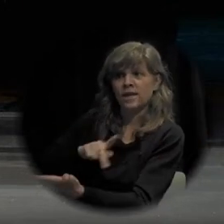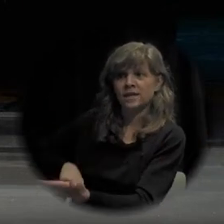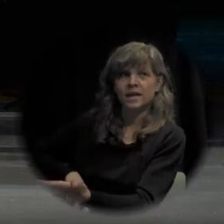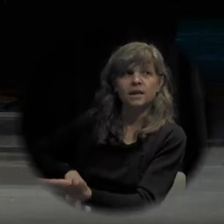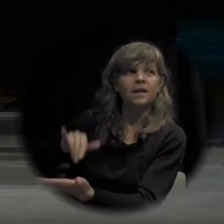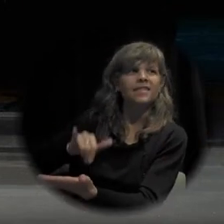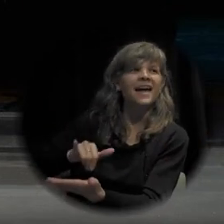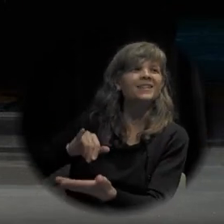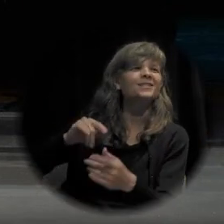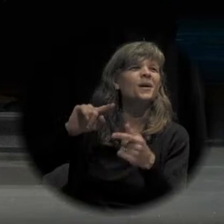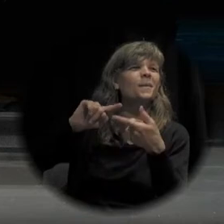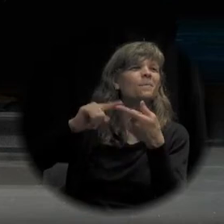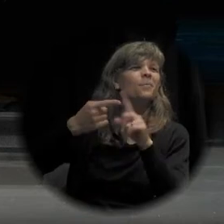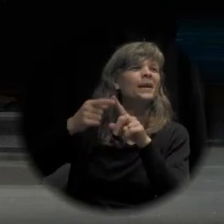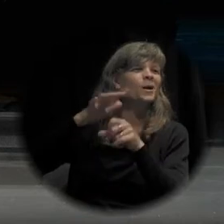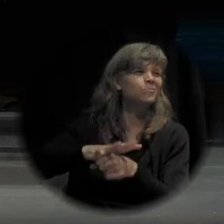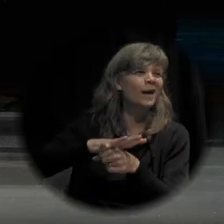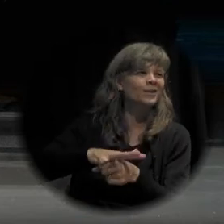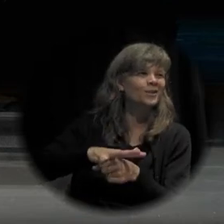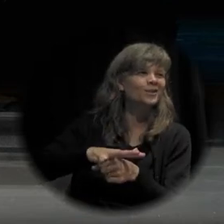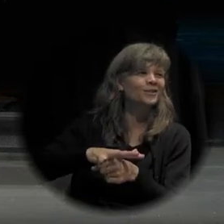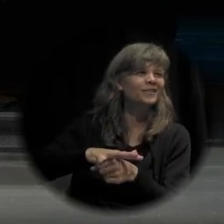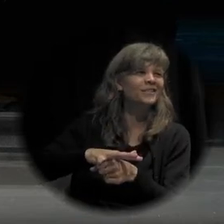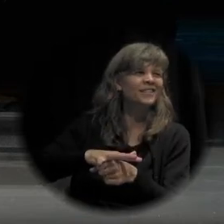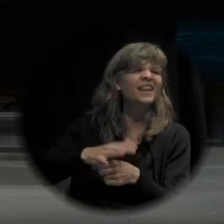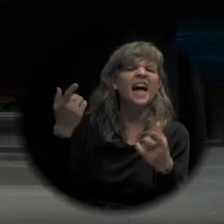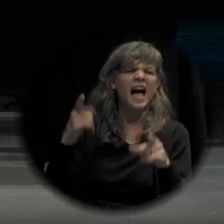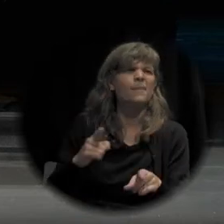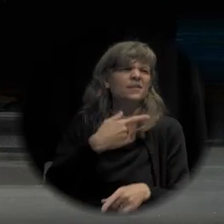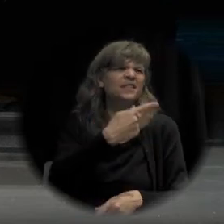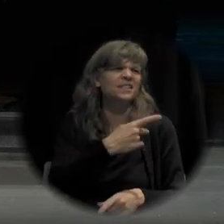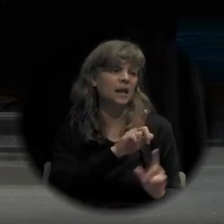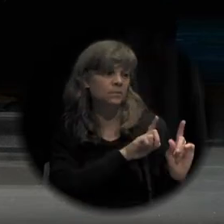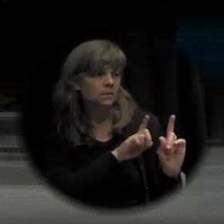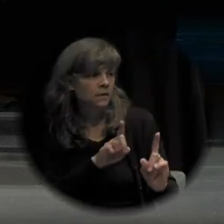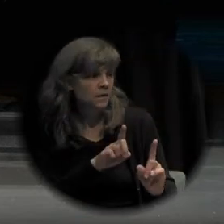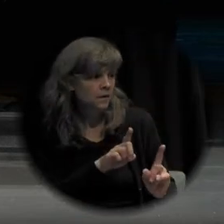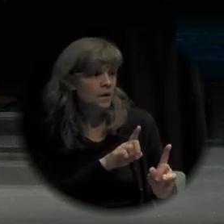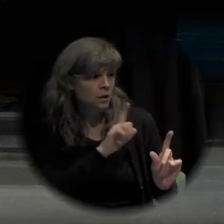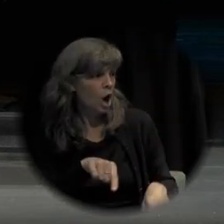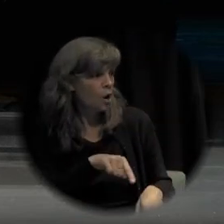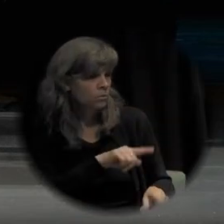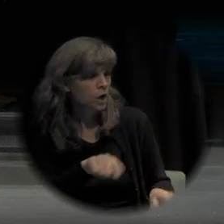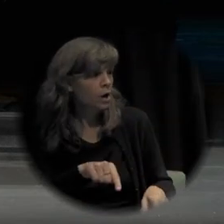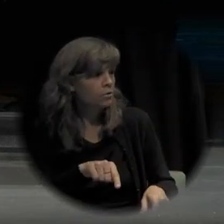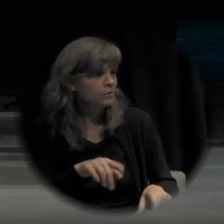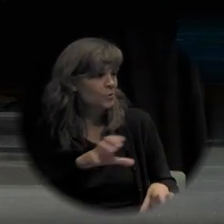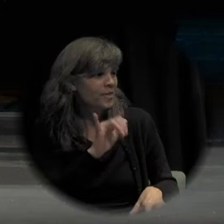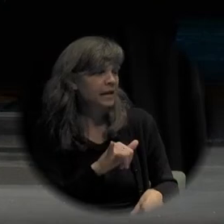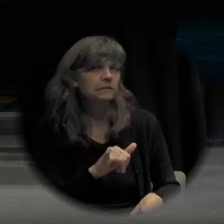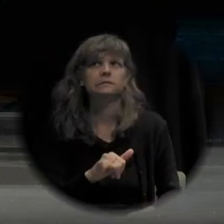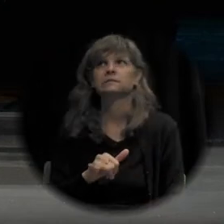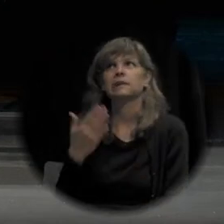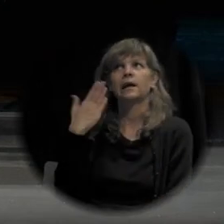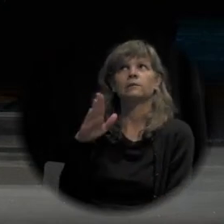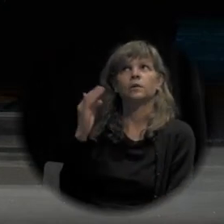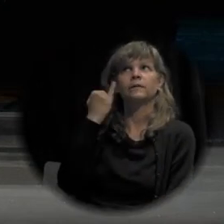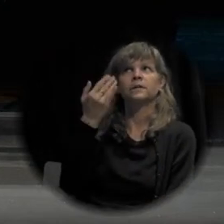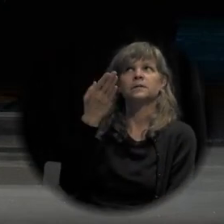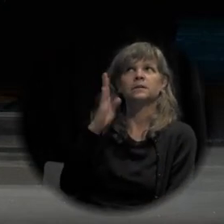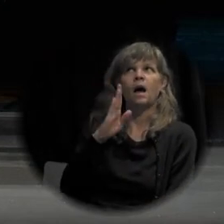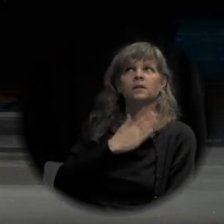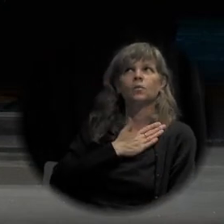pressure. That peer pressure is even probably more significant than we think, and here's the